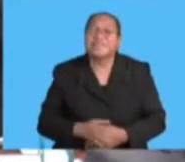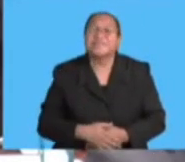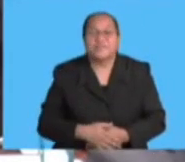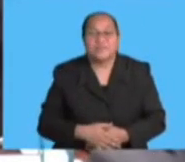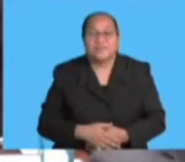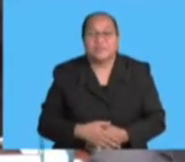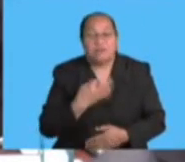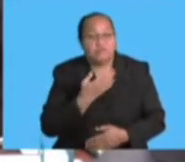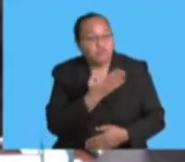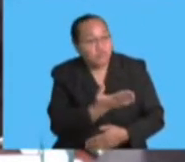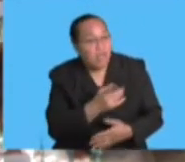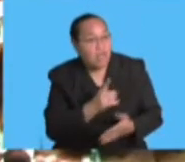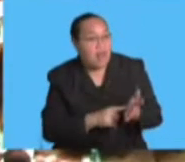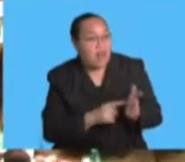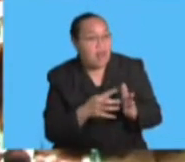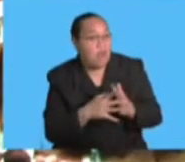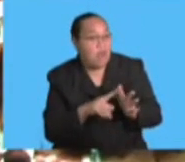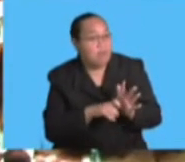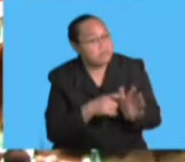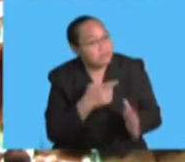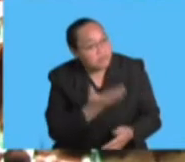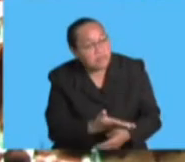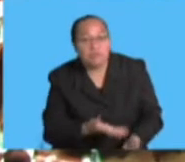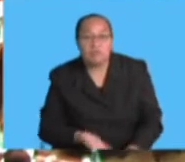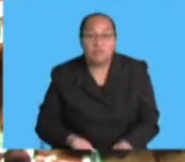Honourable Leawere, you have the floor. Thank you, Mr. Speaker, sir.